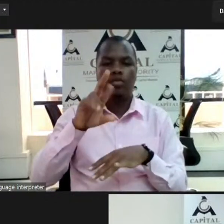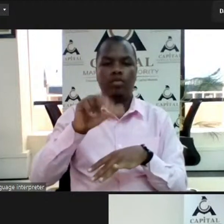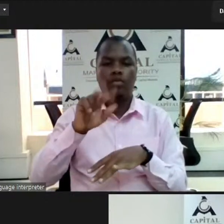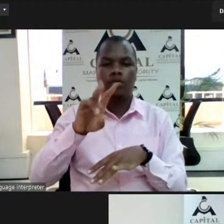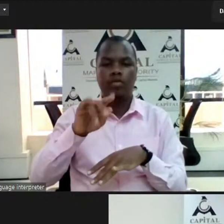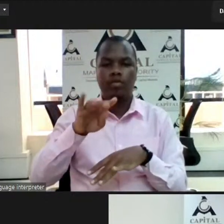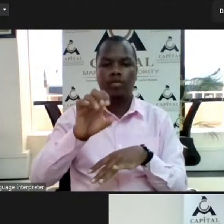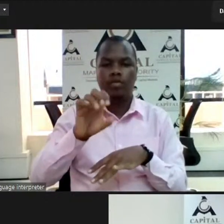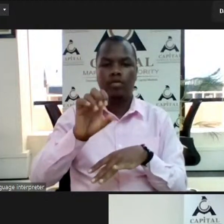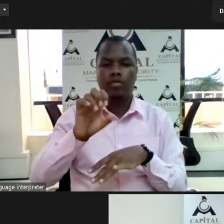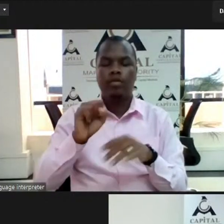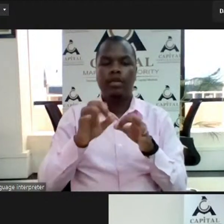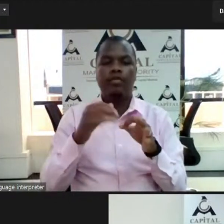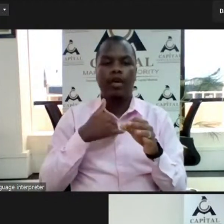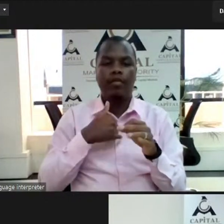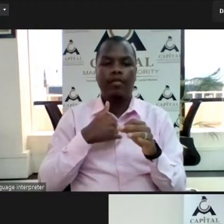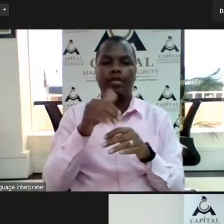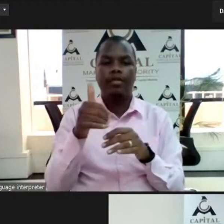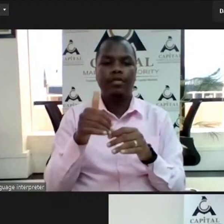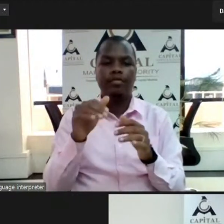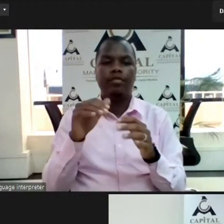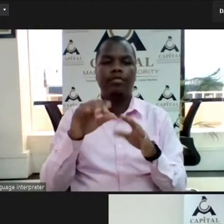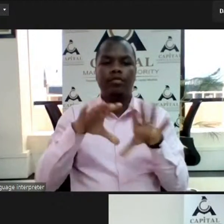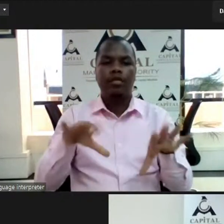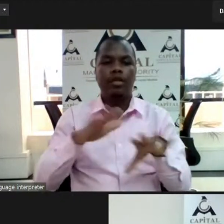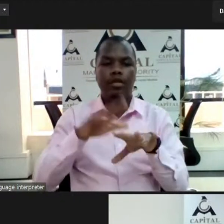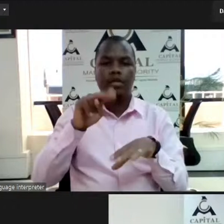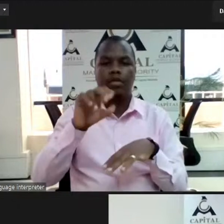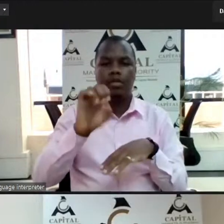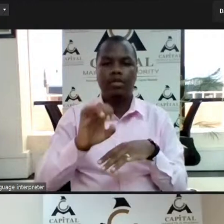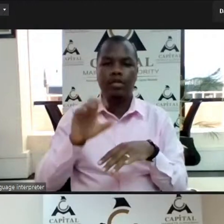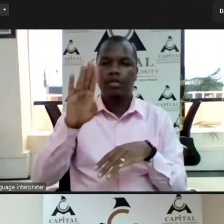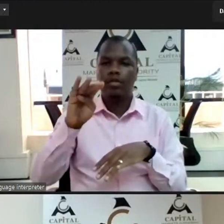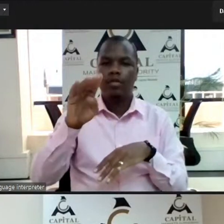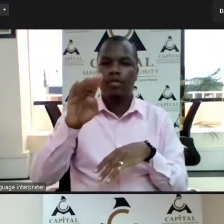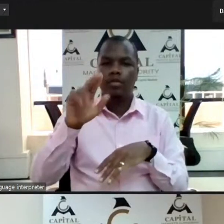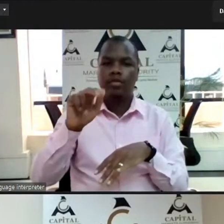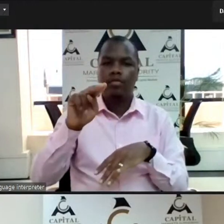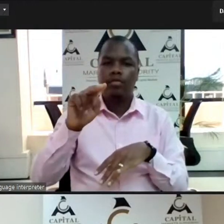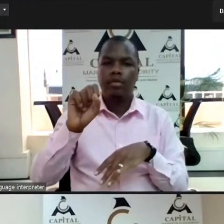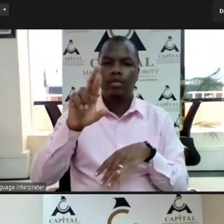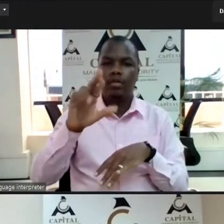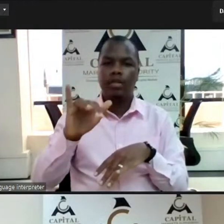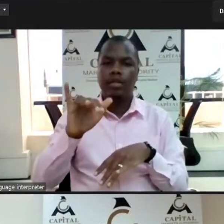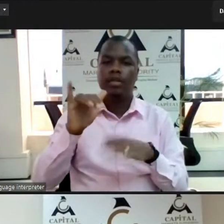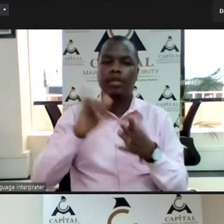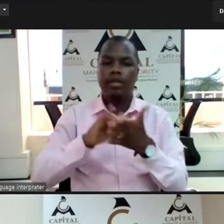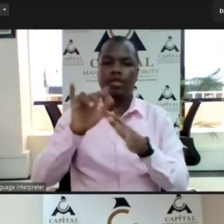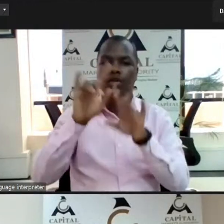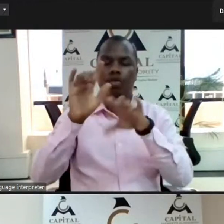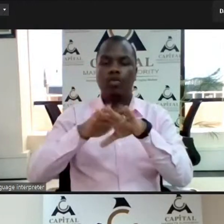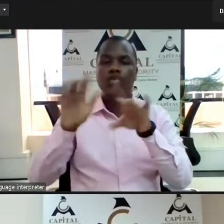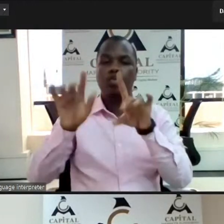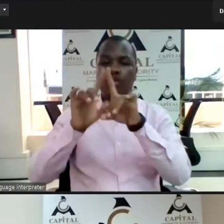initiative to have an emissions market at the NSE? Bansi, that's a good question. From Joseph